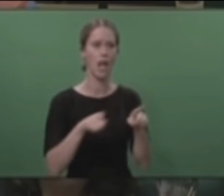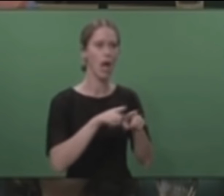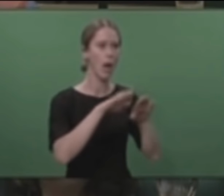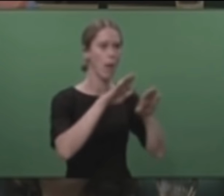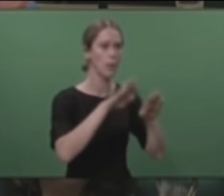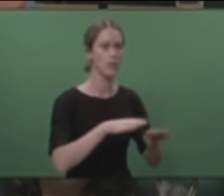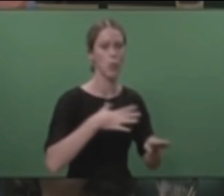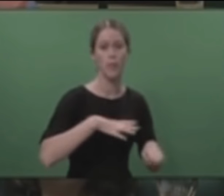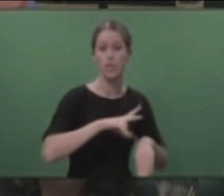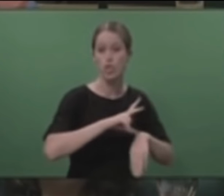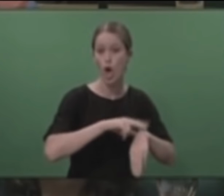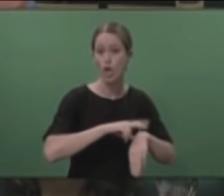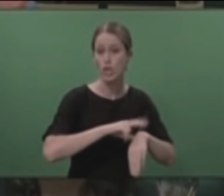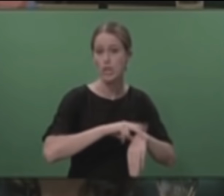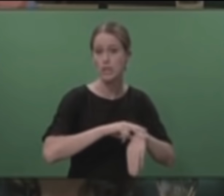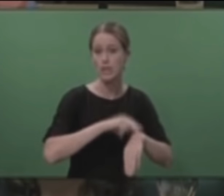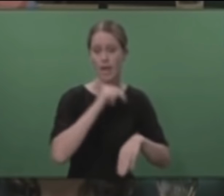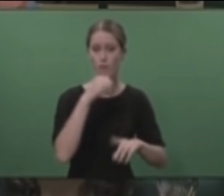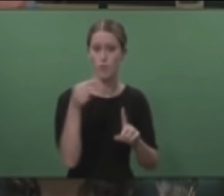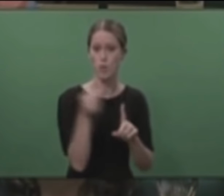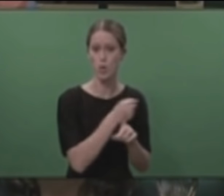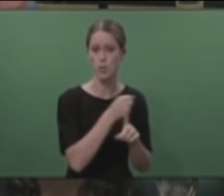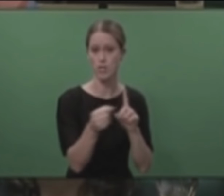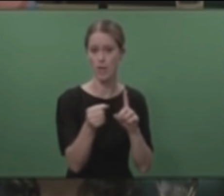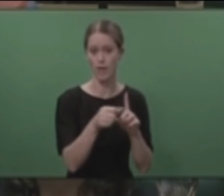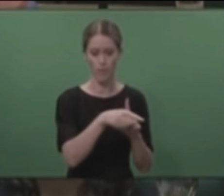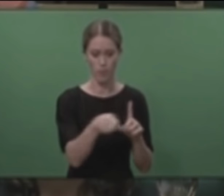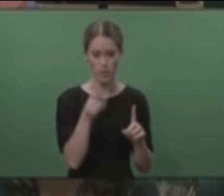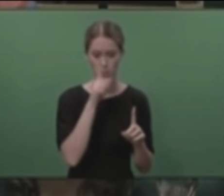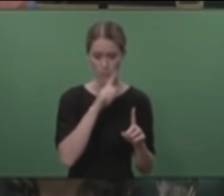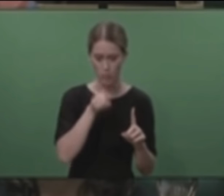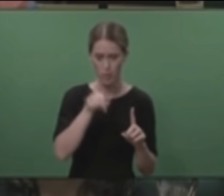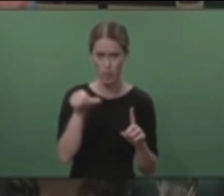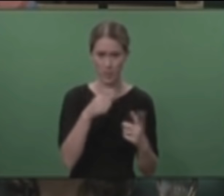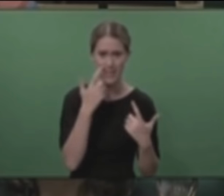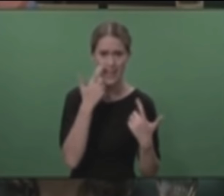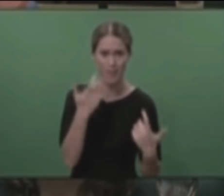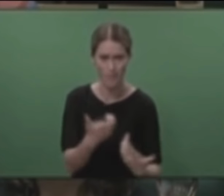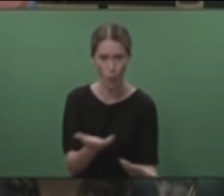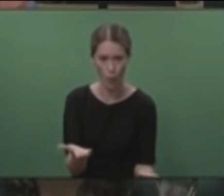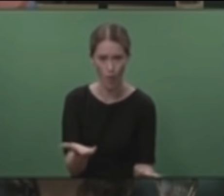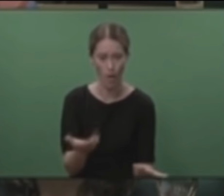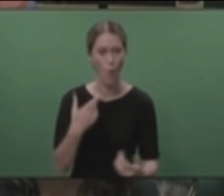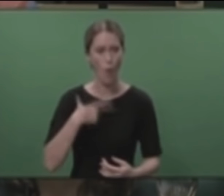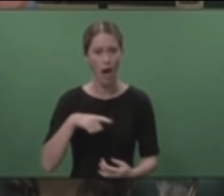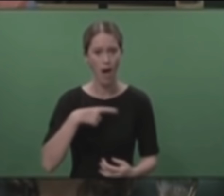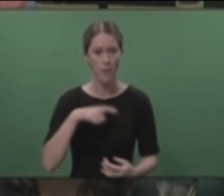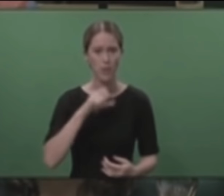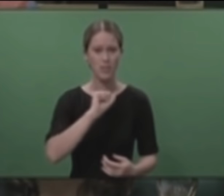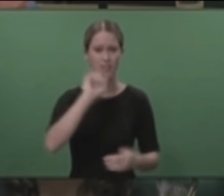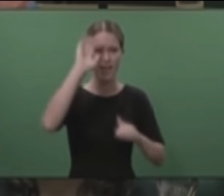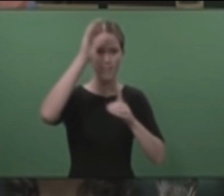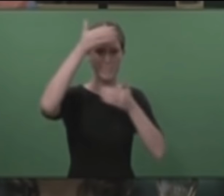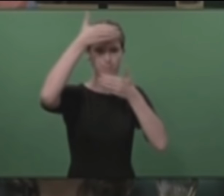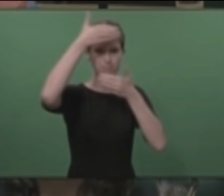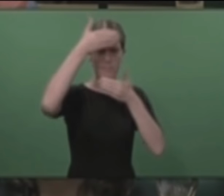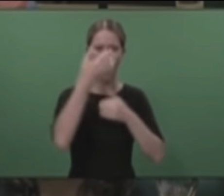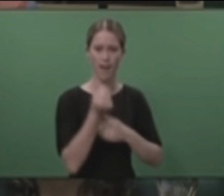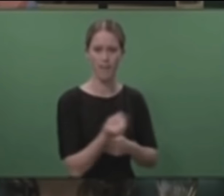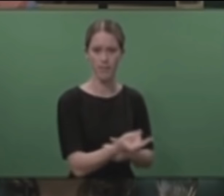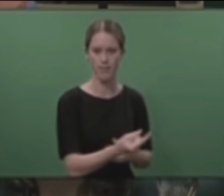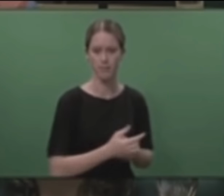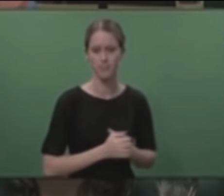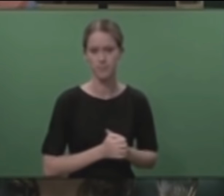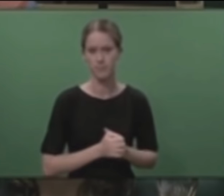women doctors receiving abuse from the very people they are caring for because of their headscarves.